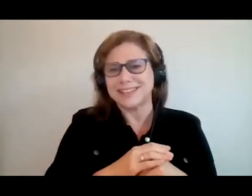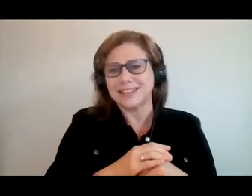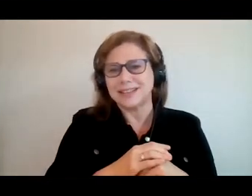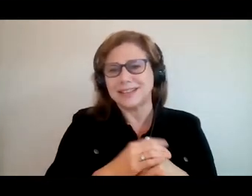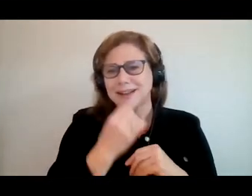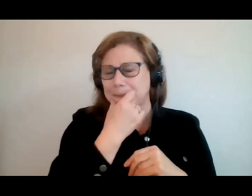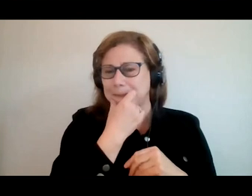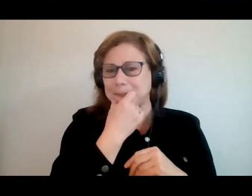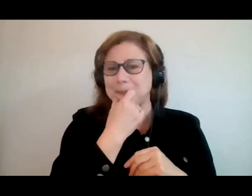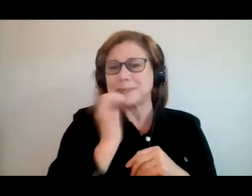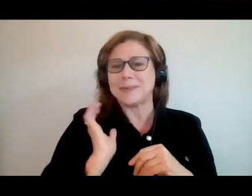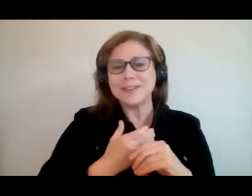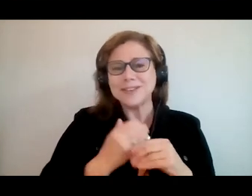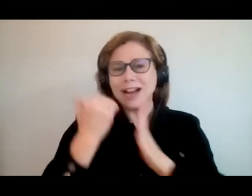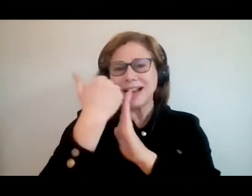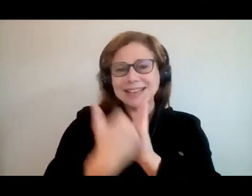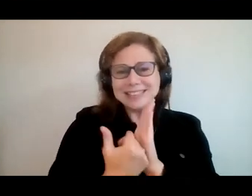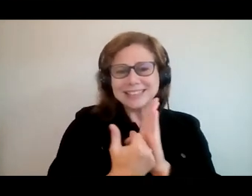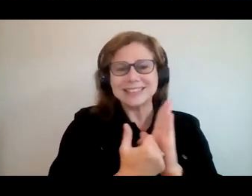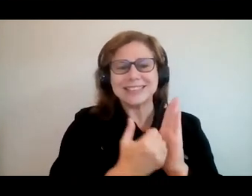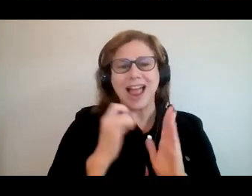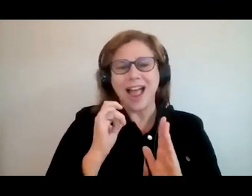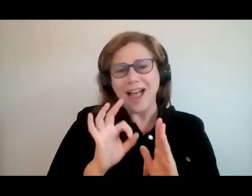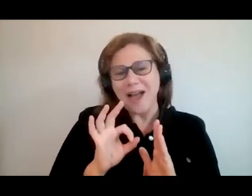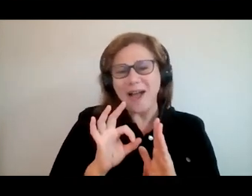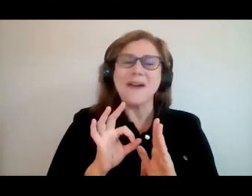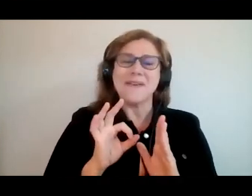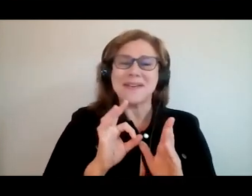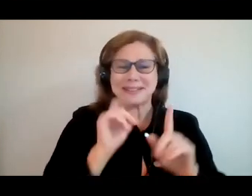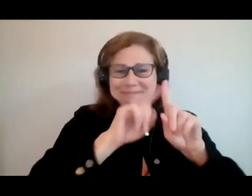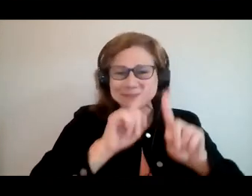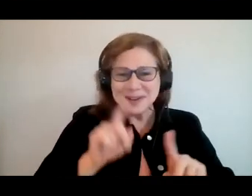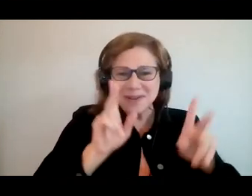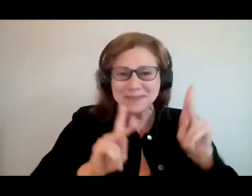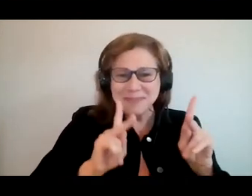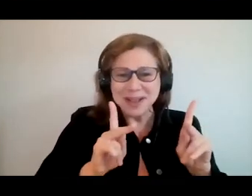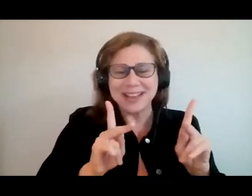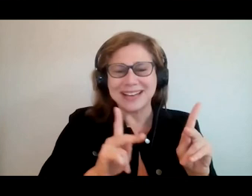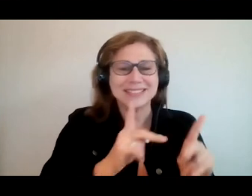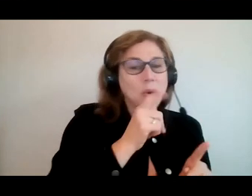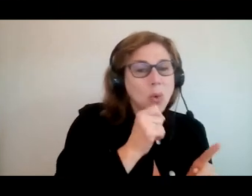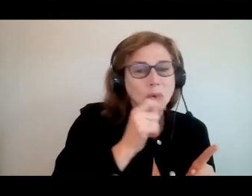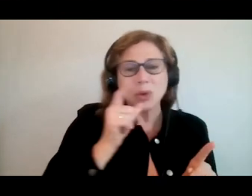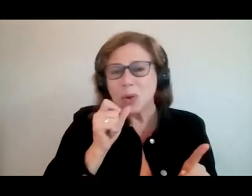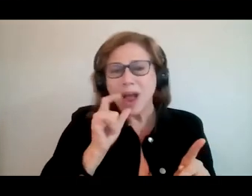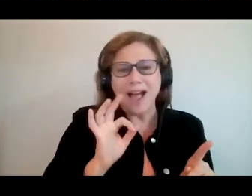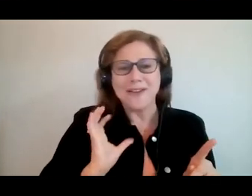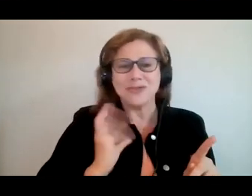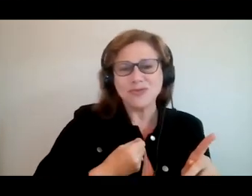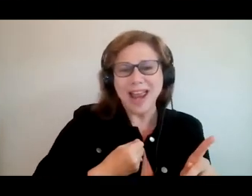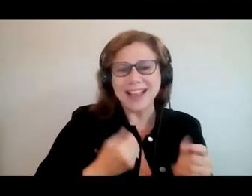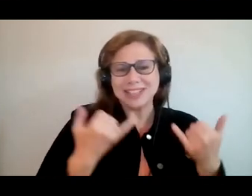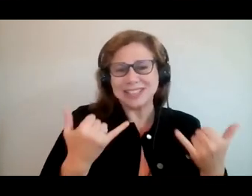You know, our list of interlocutors is a who's who of trans